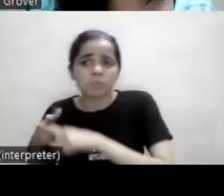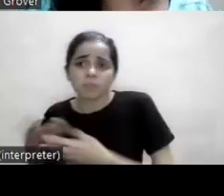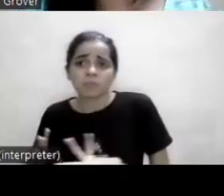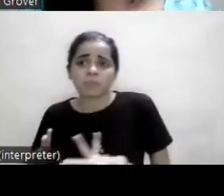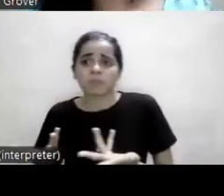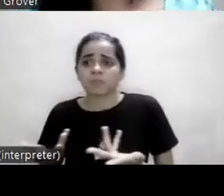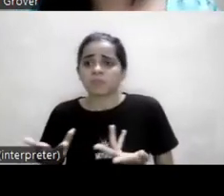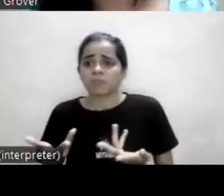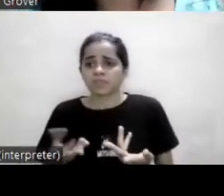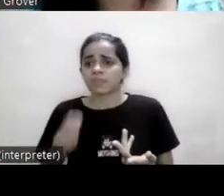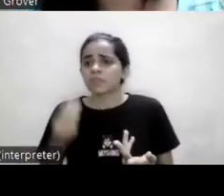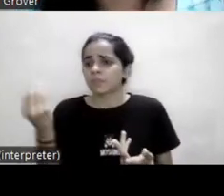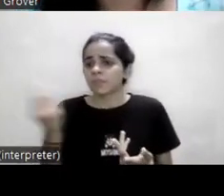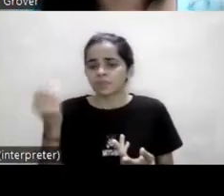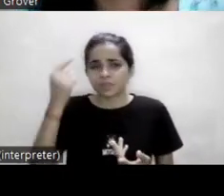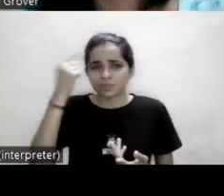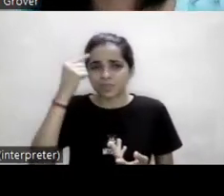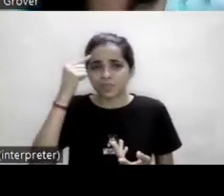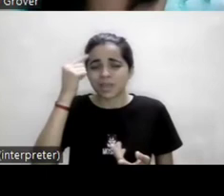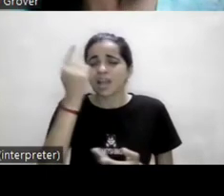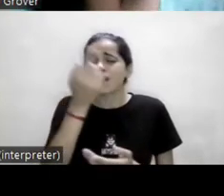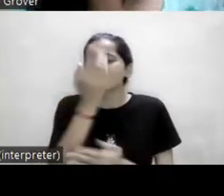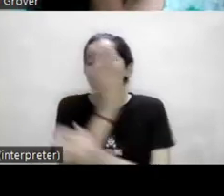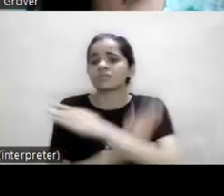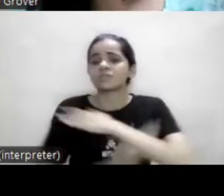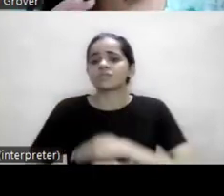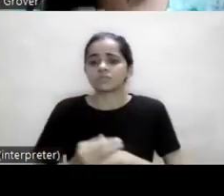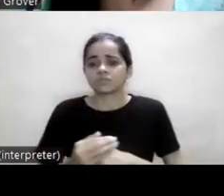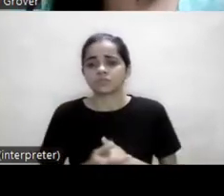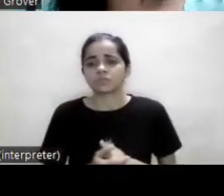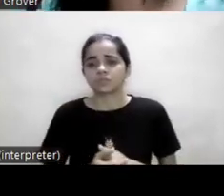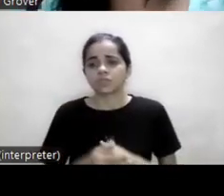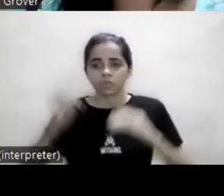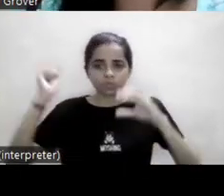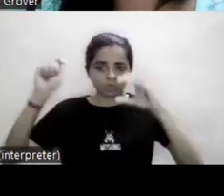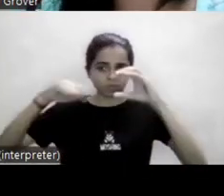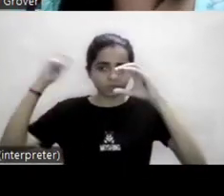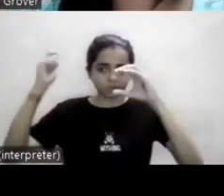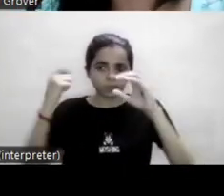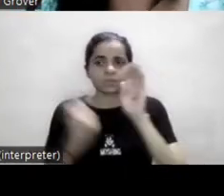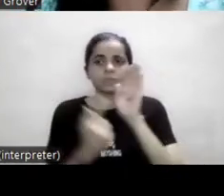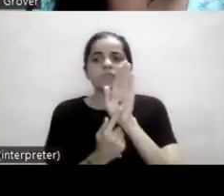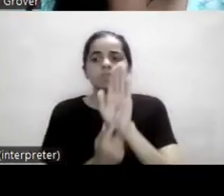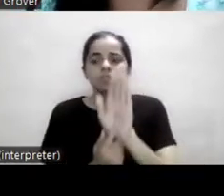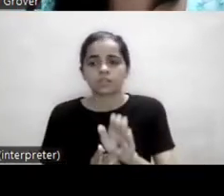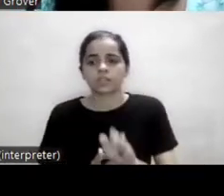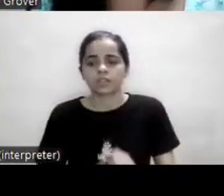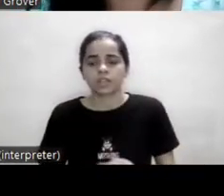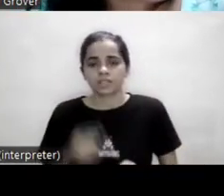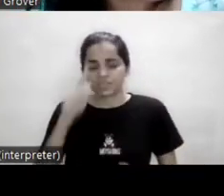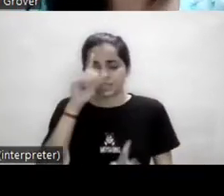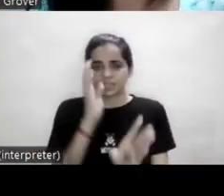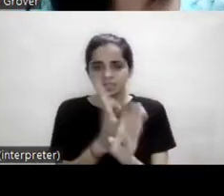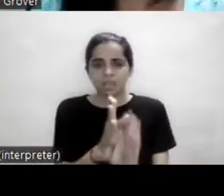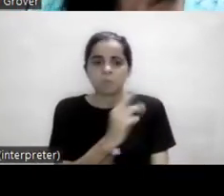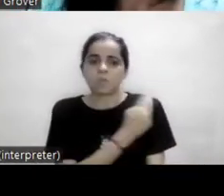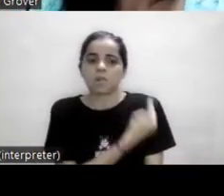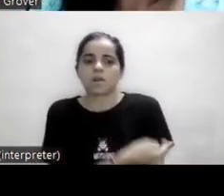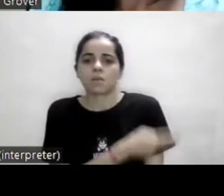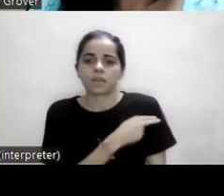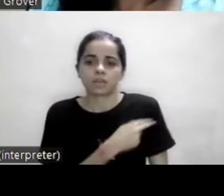have some sort of mental disability. But the film would also give you that kind of psychiatric and medical base.